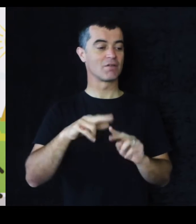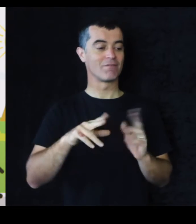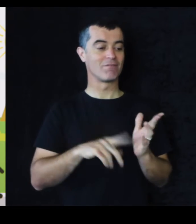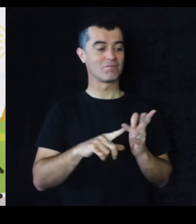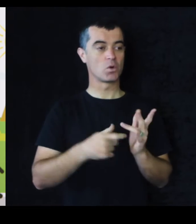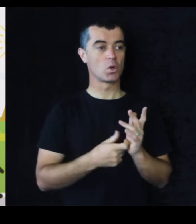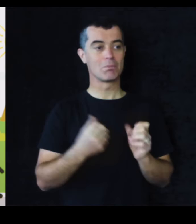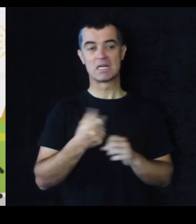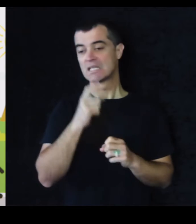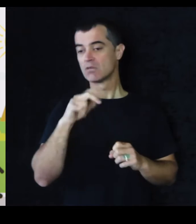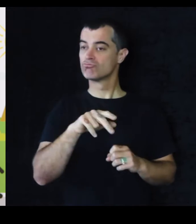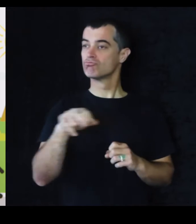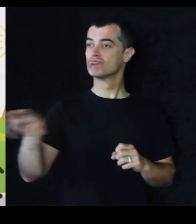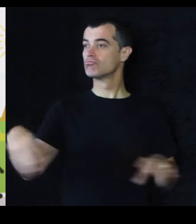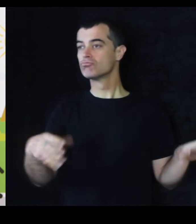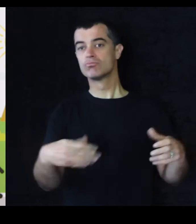just to make my dinner